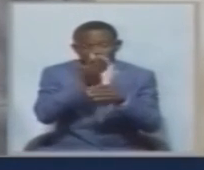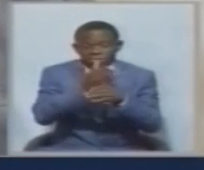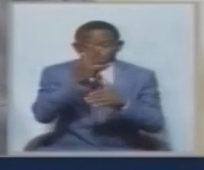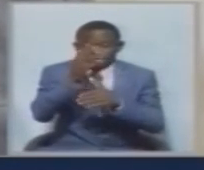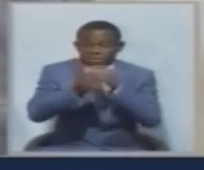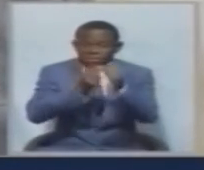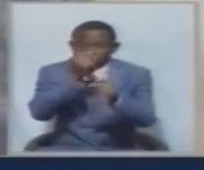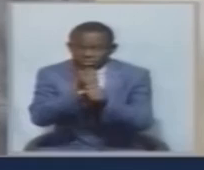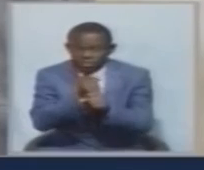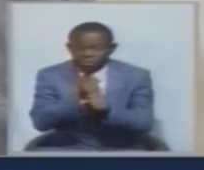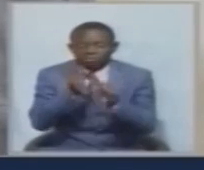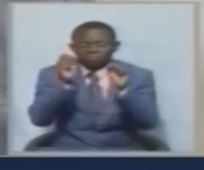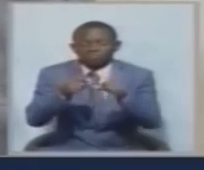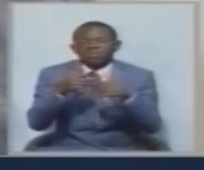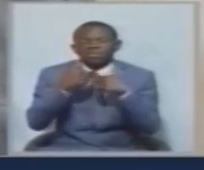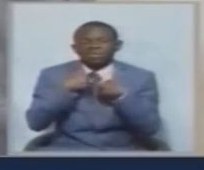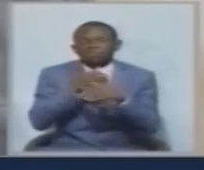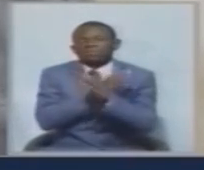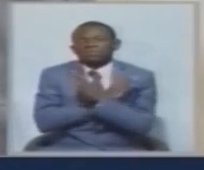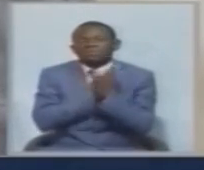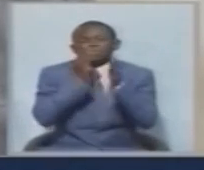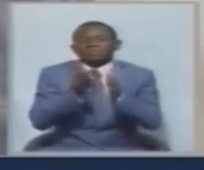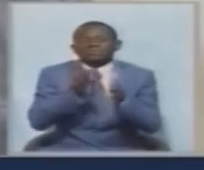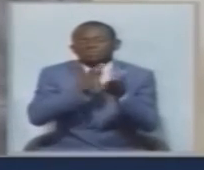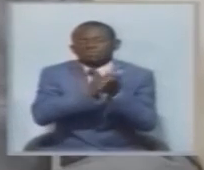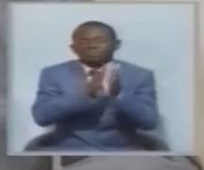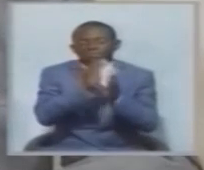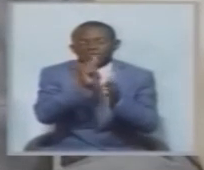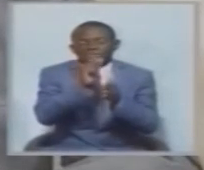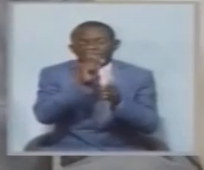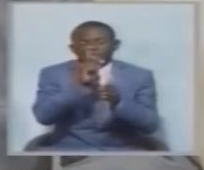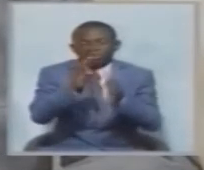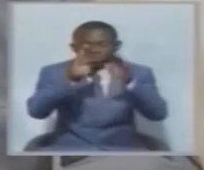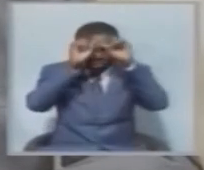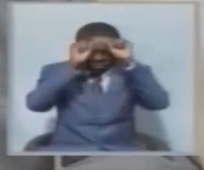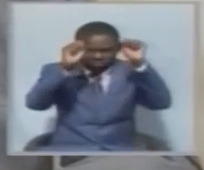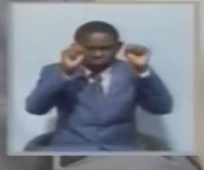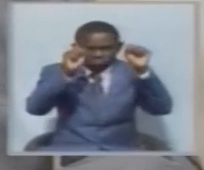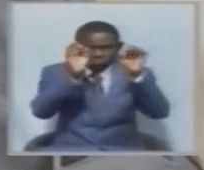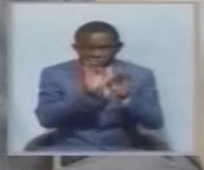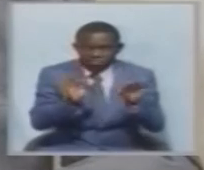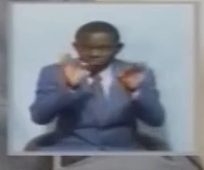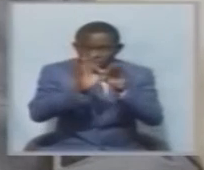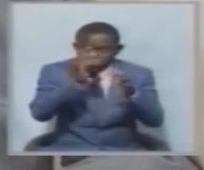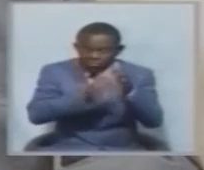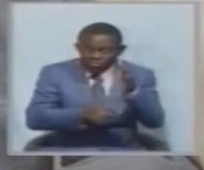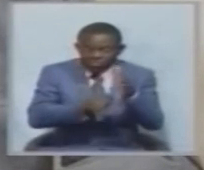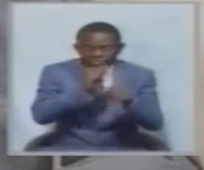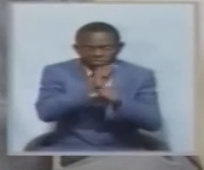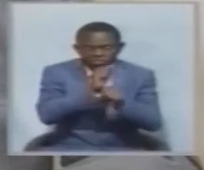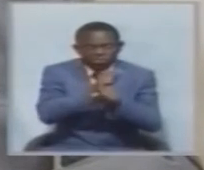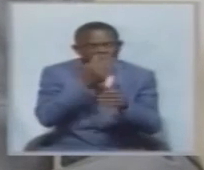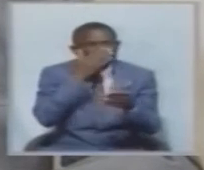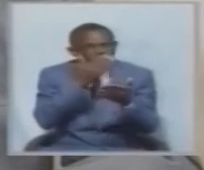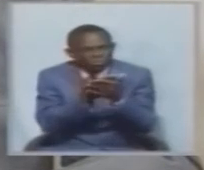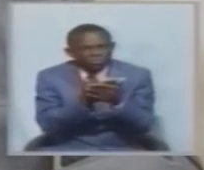seated there as ADB president. All what it takes is good networking with other peers, and at the end of the day, you can